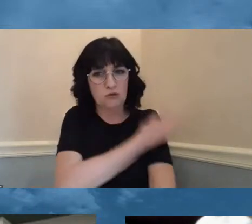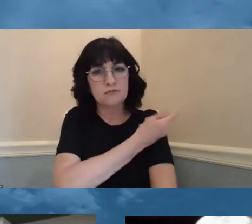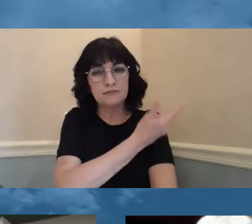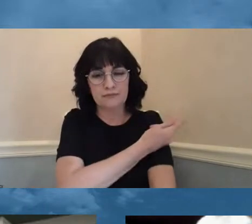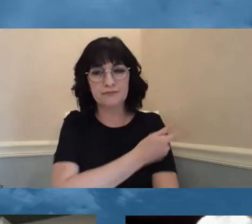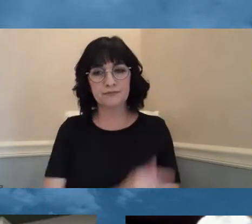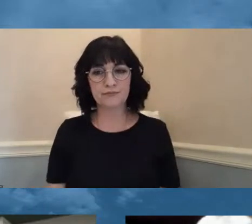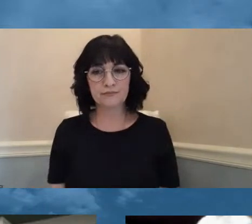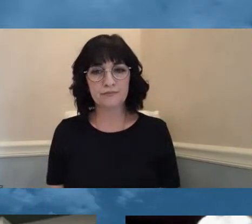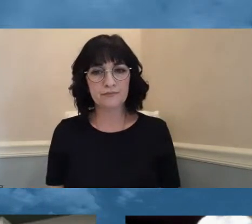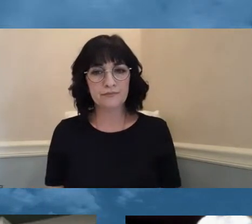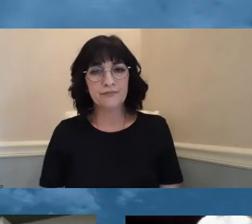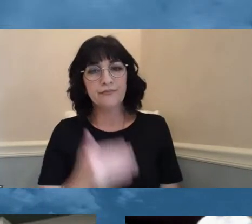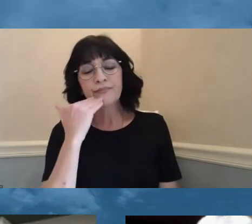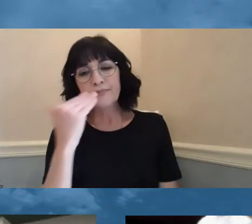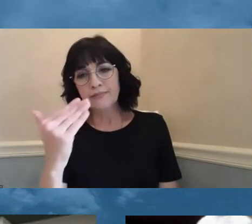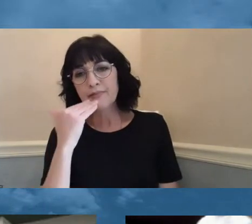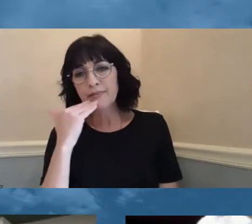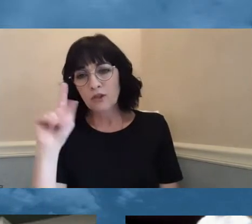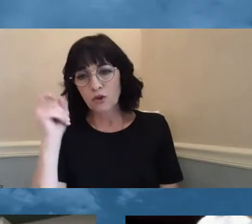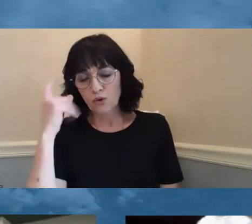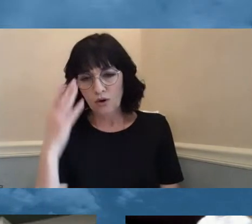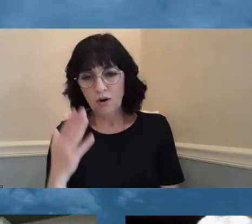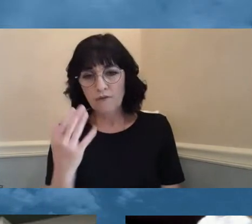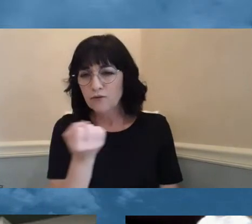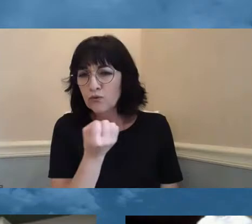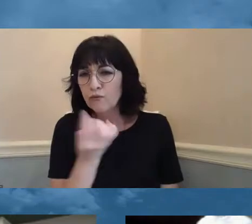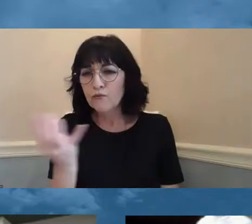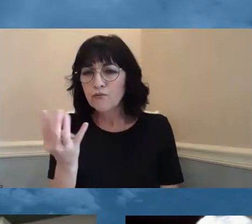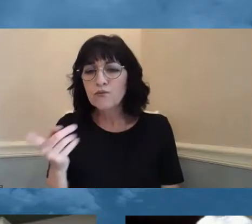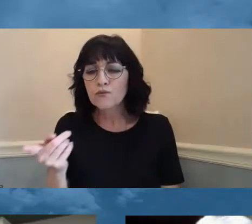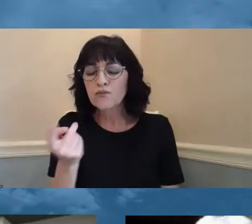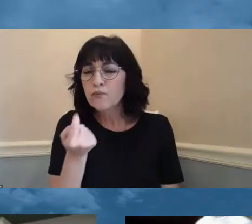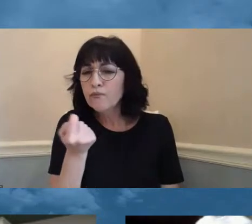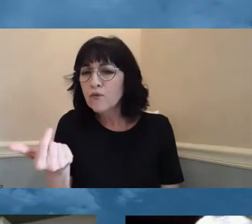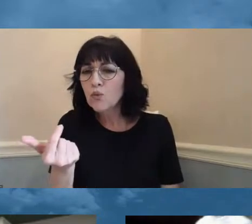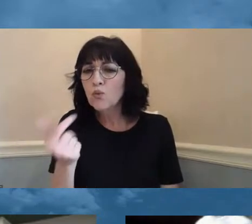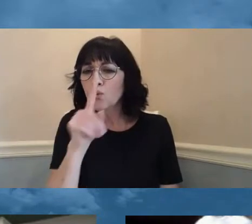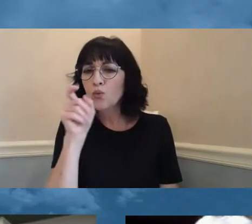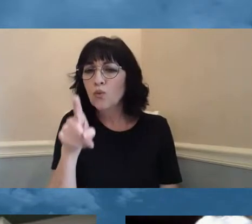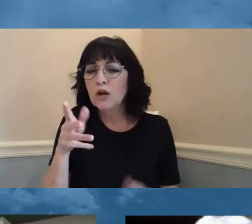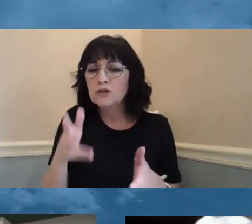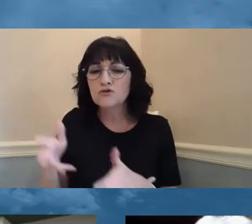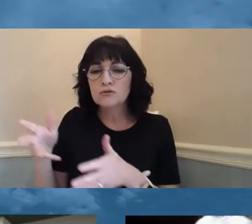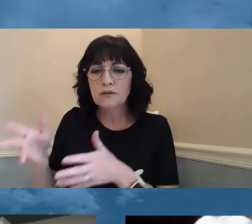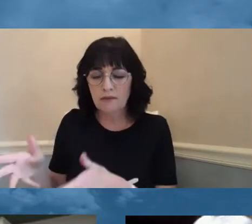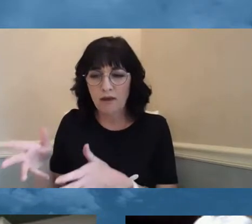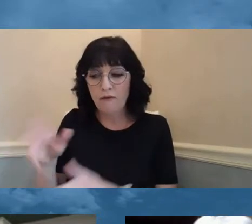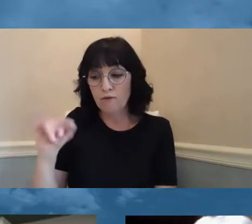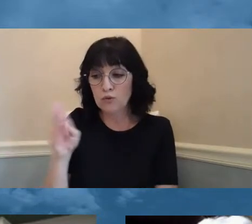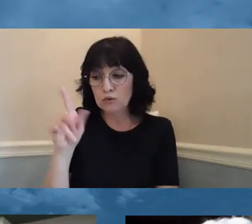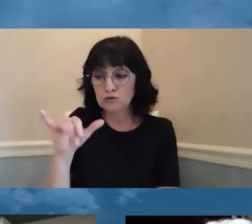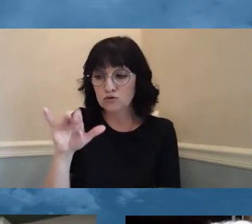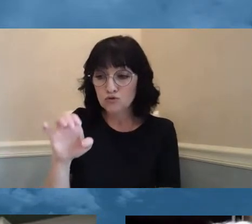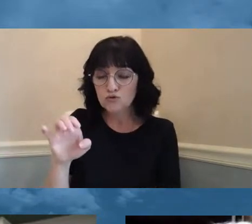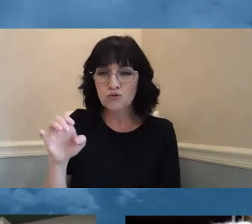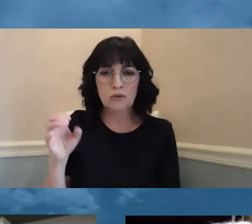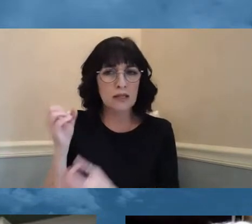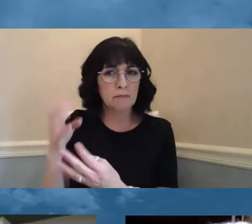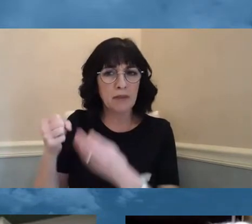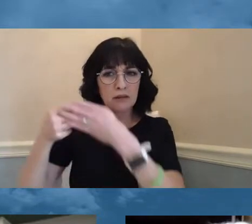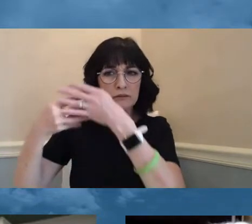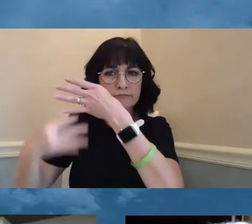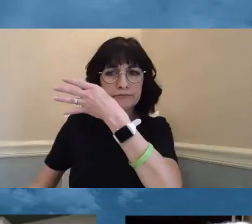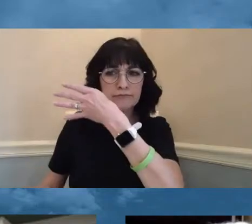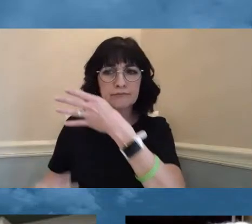Thank you, Governor. And we'll have a couple questions left here. This is from Julie Wilhelm. A lot of commenters on Facebook and on live stream have